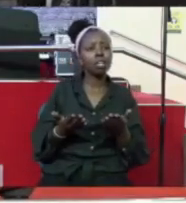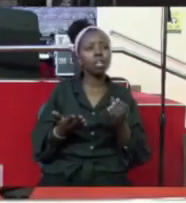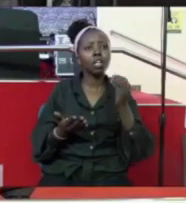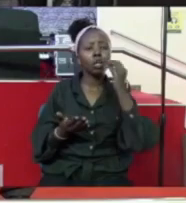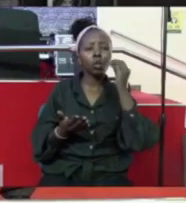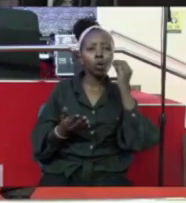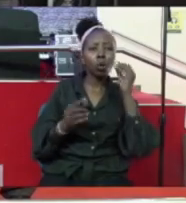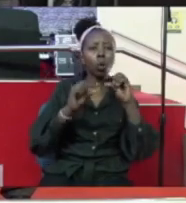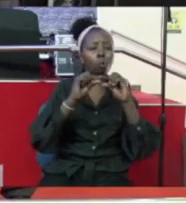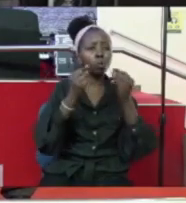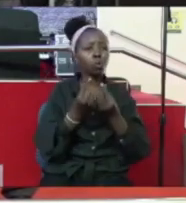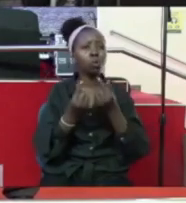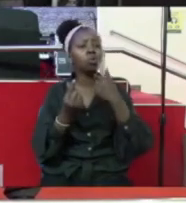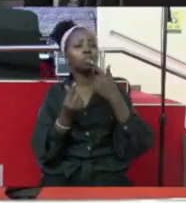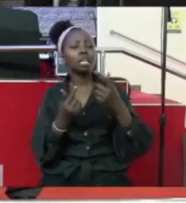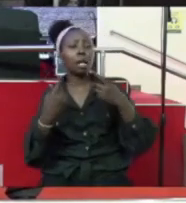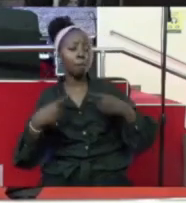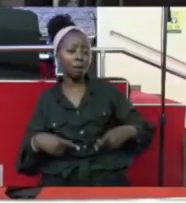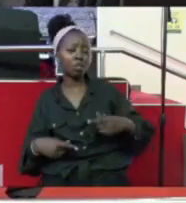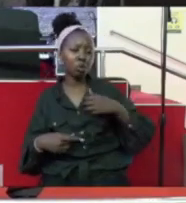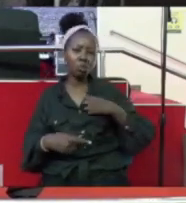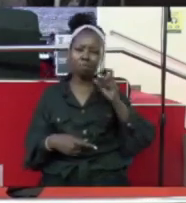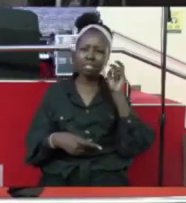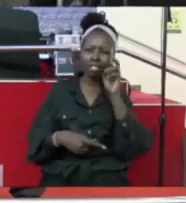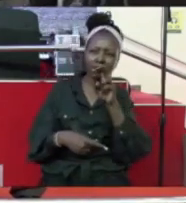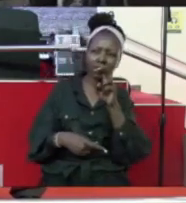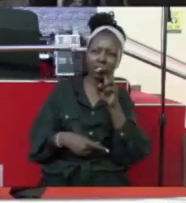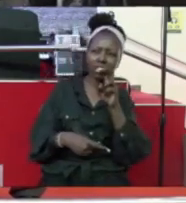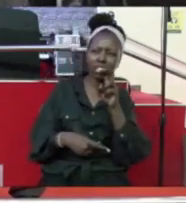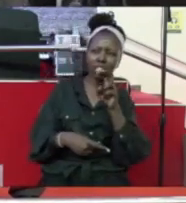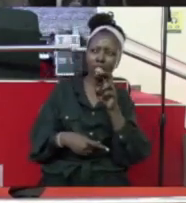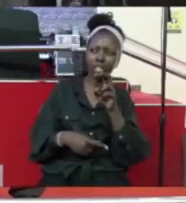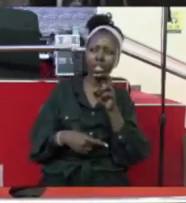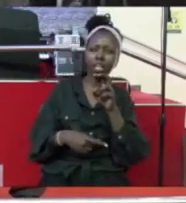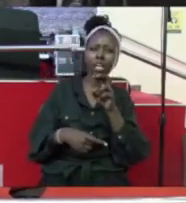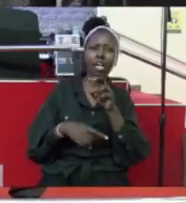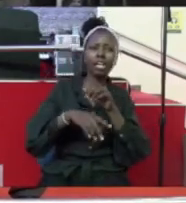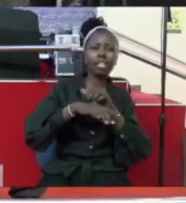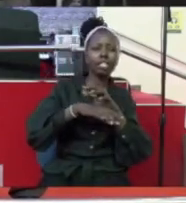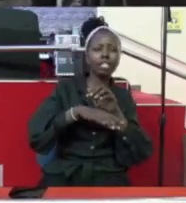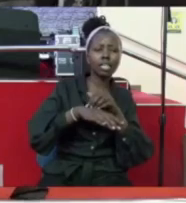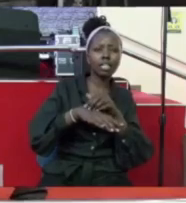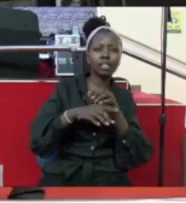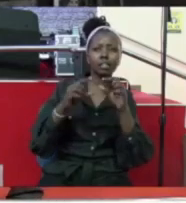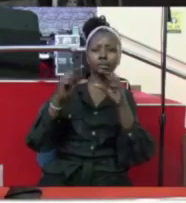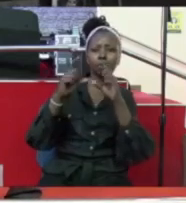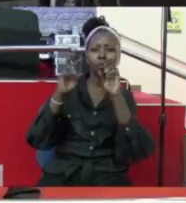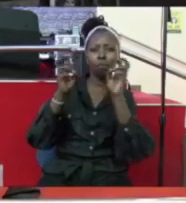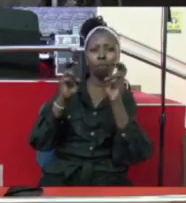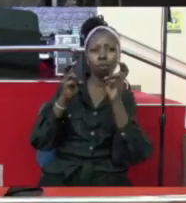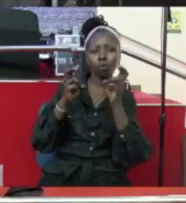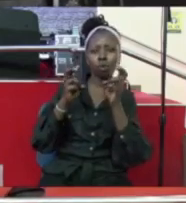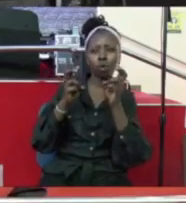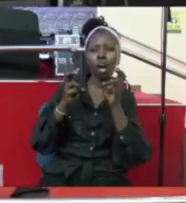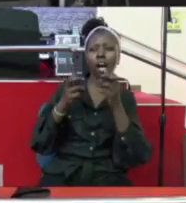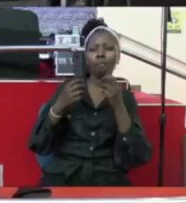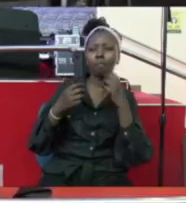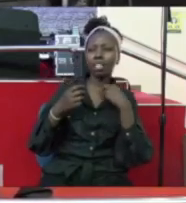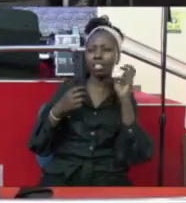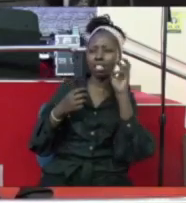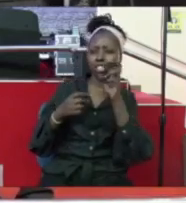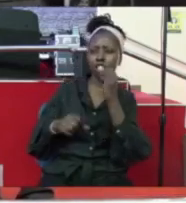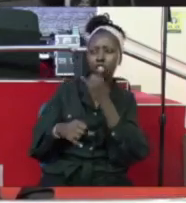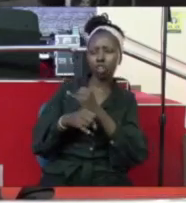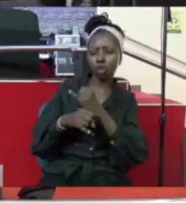just telling somebody, I saw this advertisement and I can see from the qualification you have, apply this job. Wakati mwingine